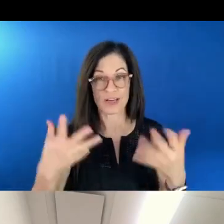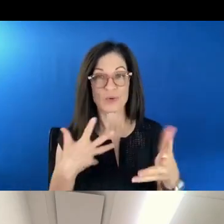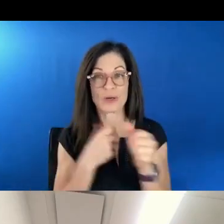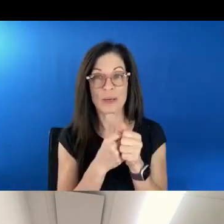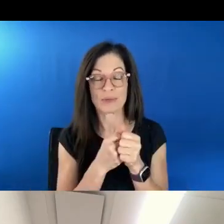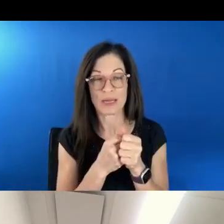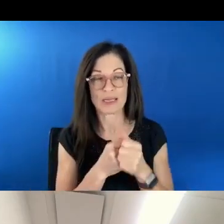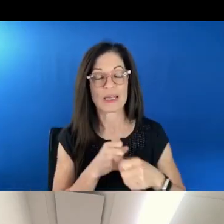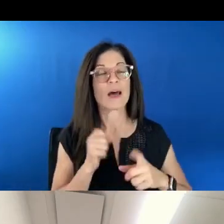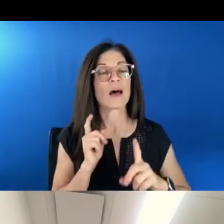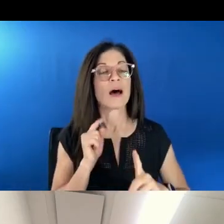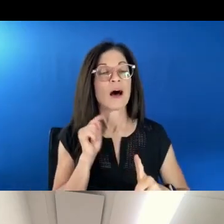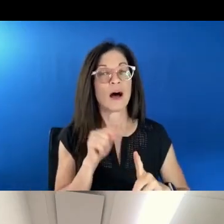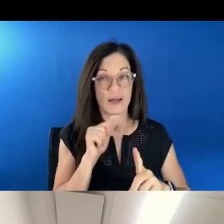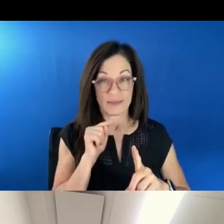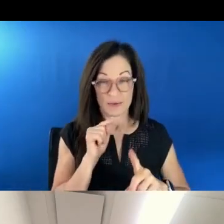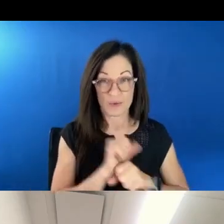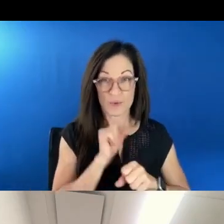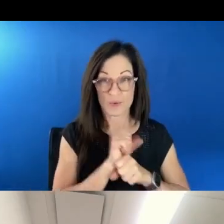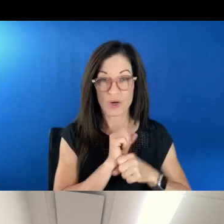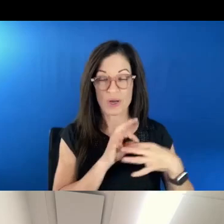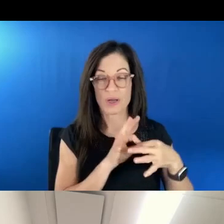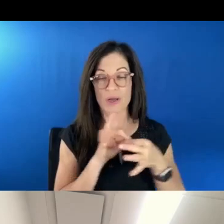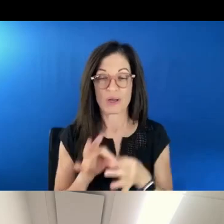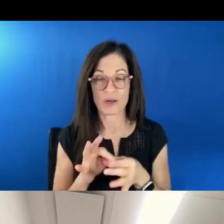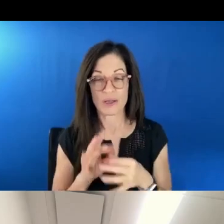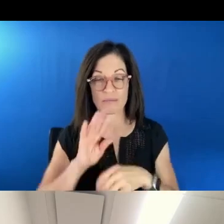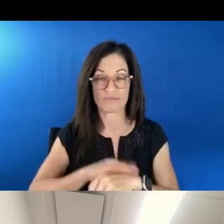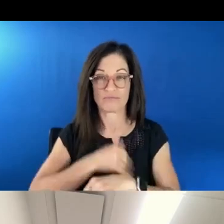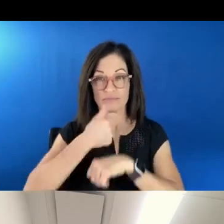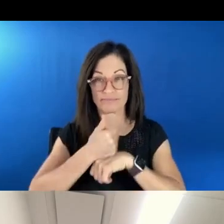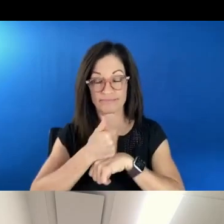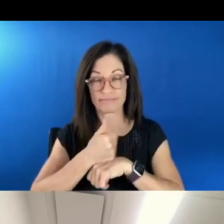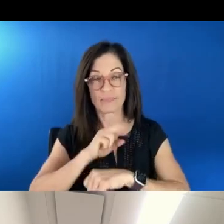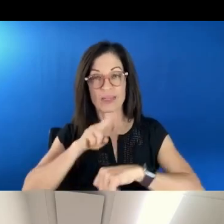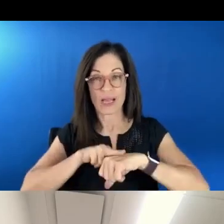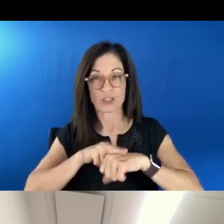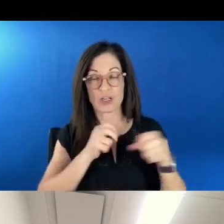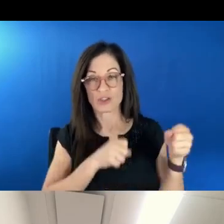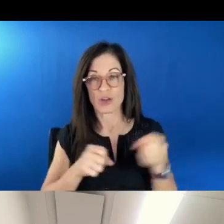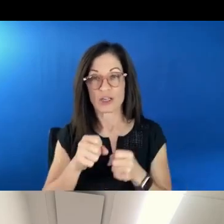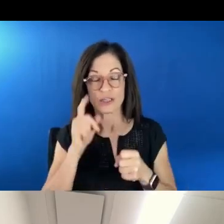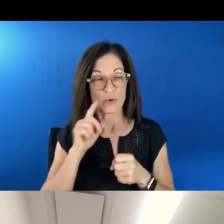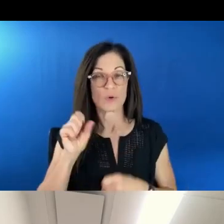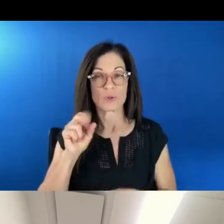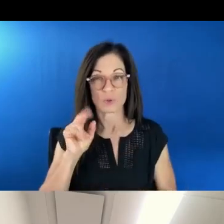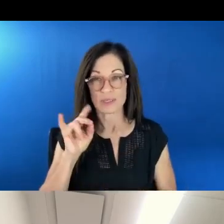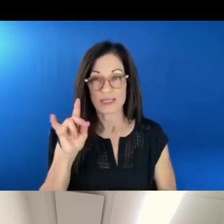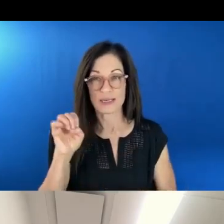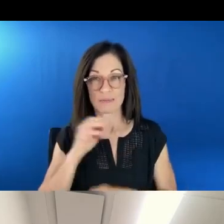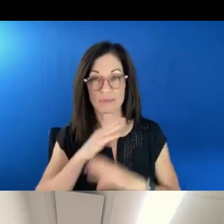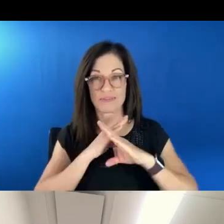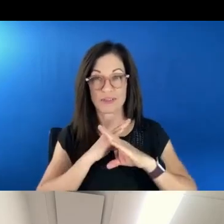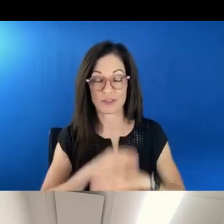on the efforts regarding the implementation of the National Strategy for Suicide Prevention. One of